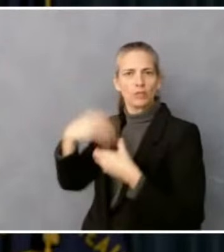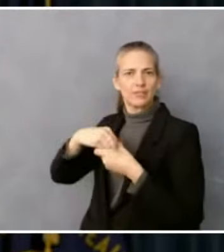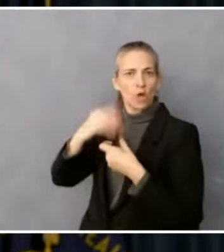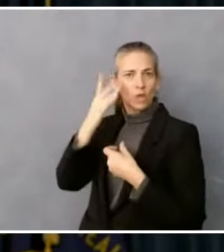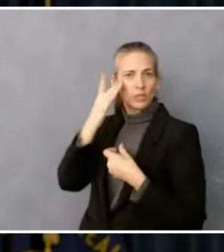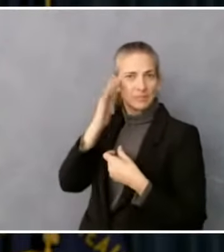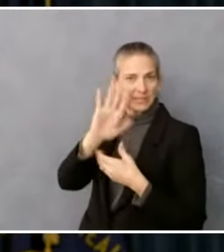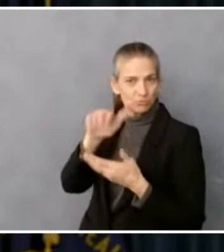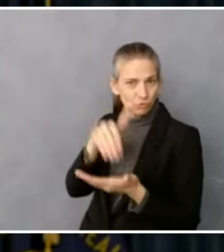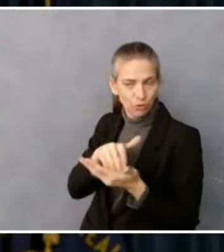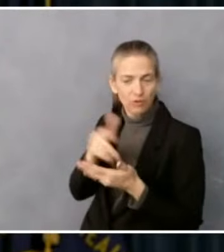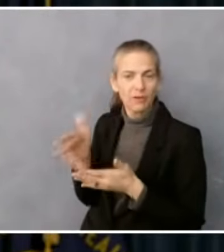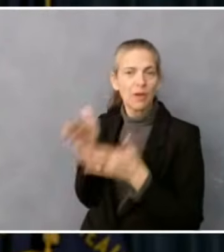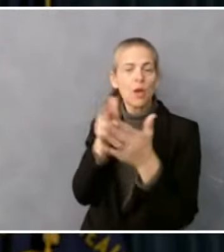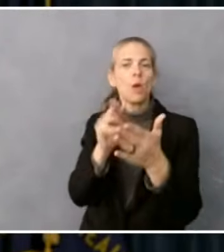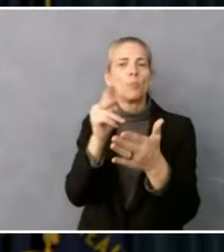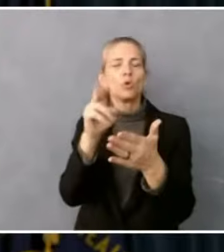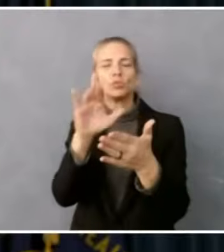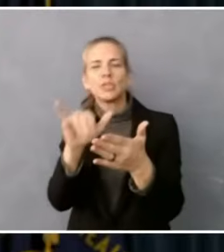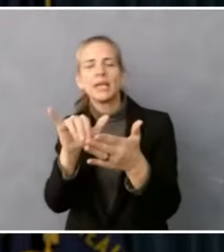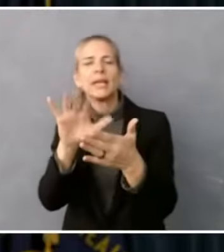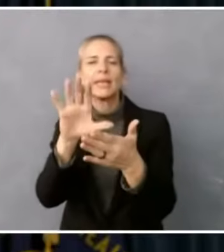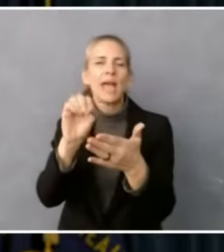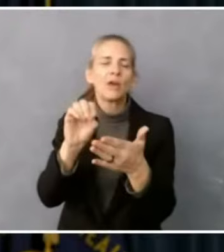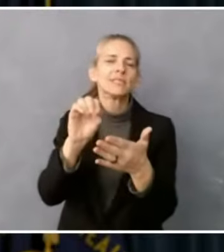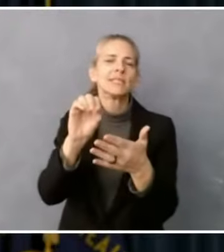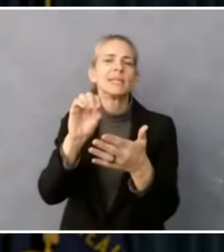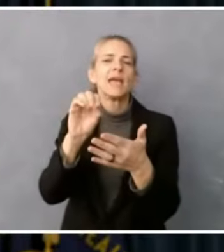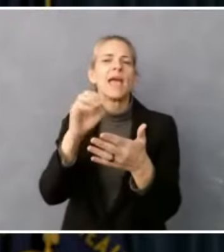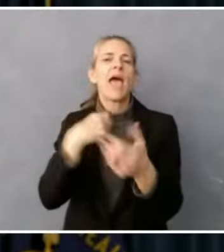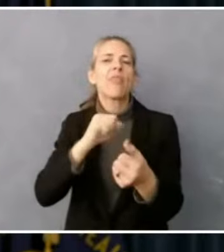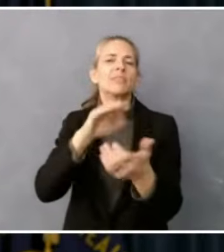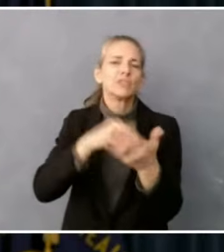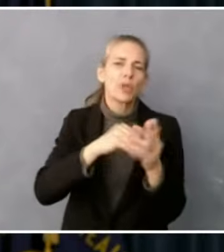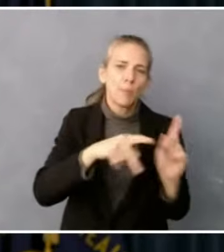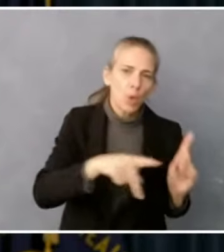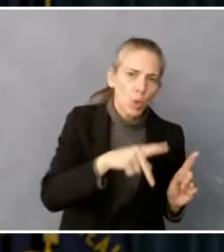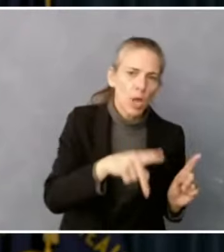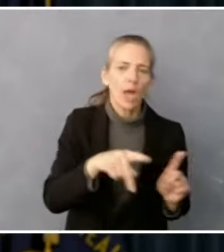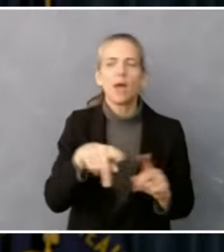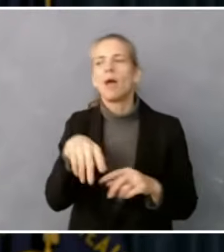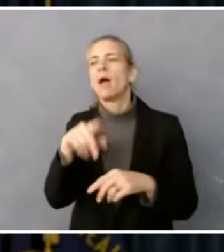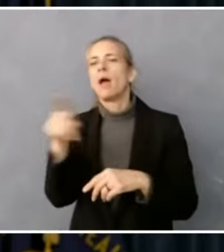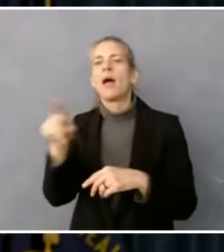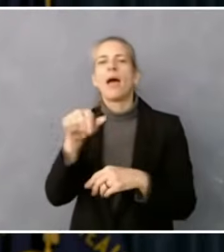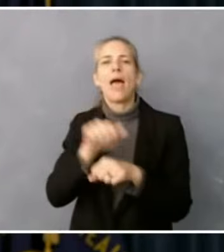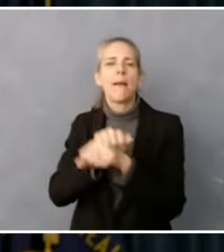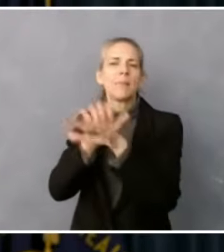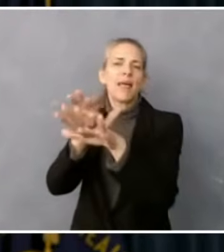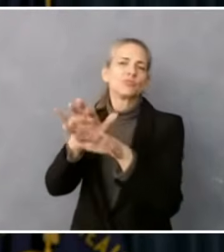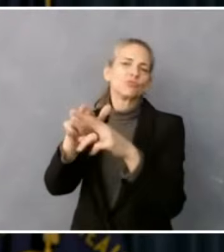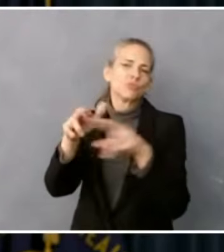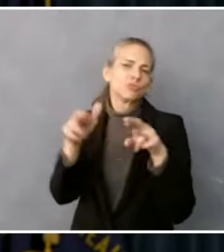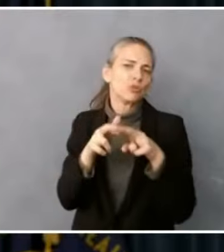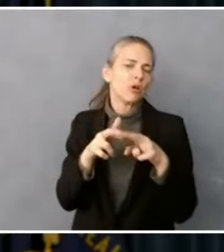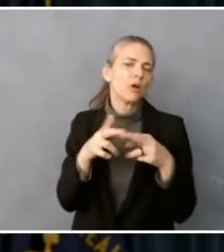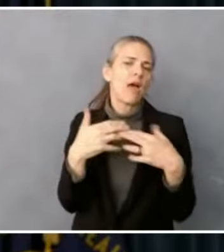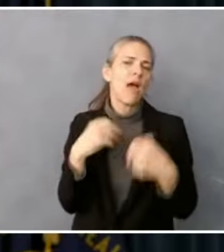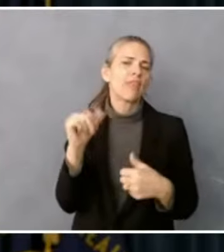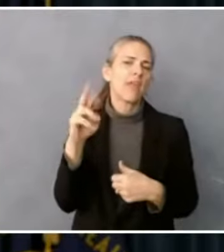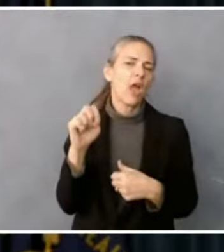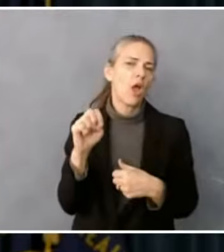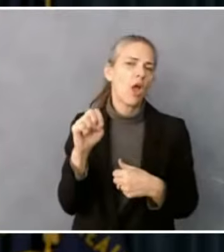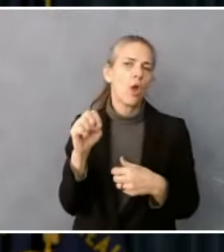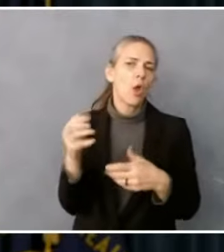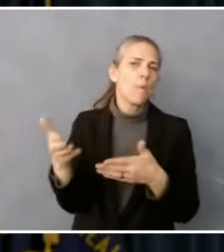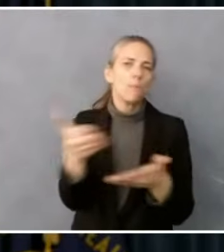County, the Mercy Health Lord's Cancer Center in Paducah, and we celebrated Appalachian Regional Healthcare's mobile clinic that is now